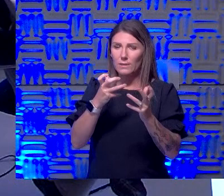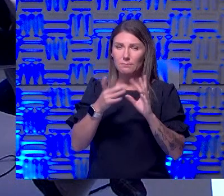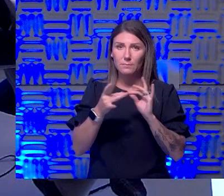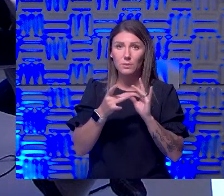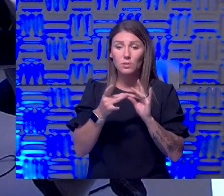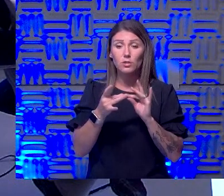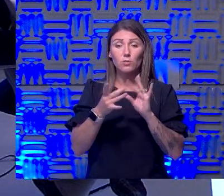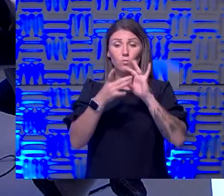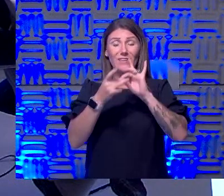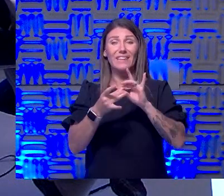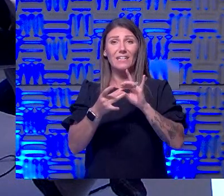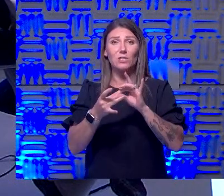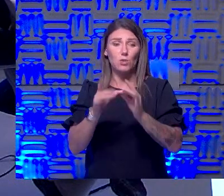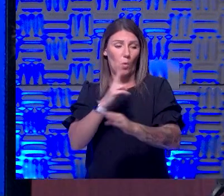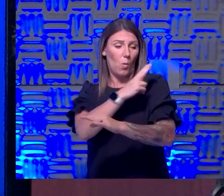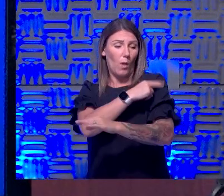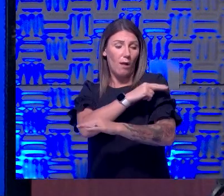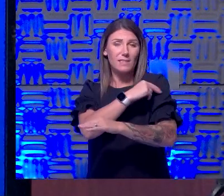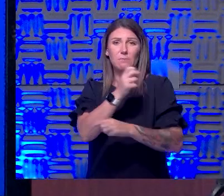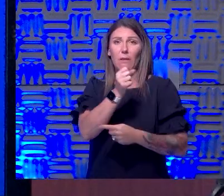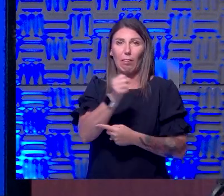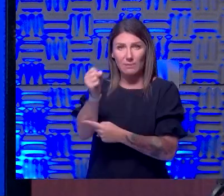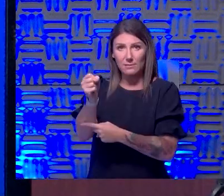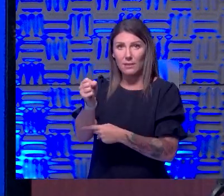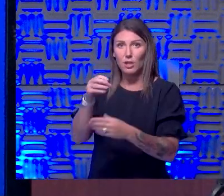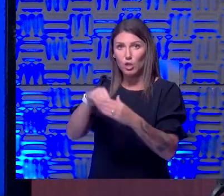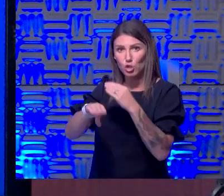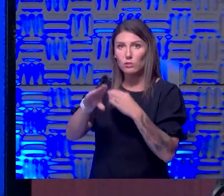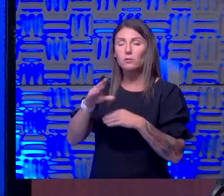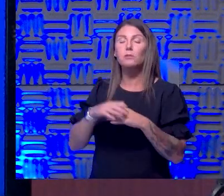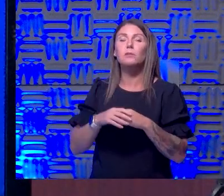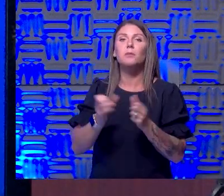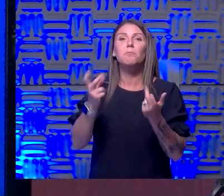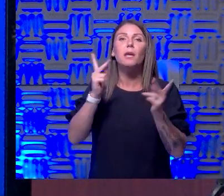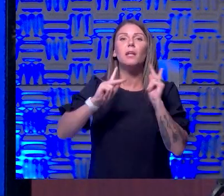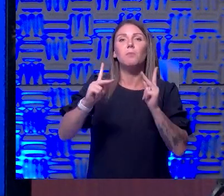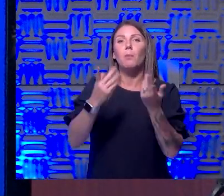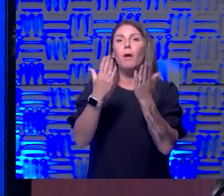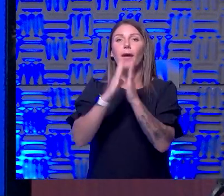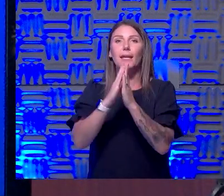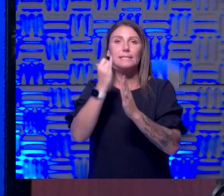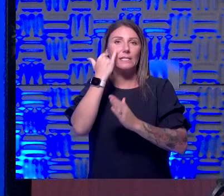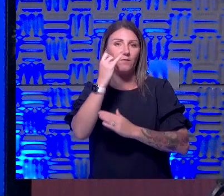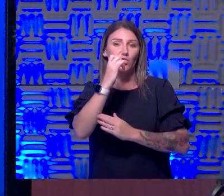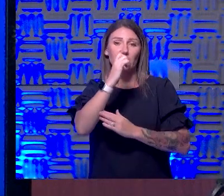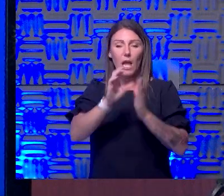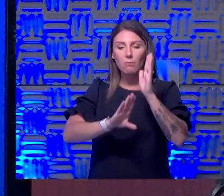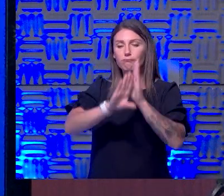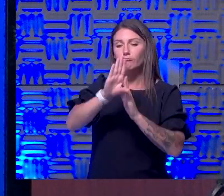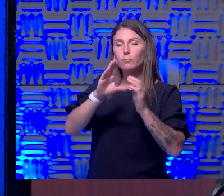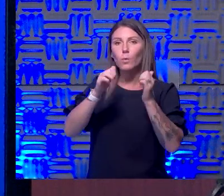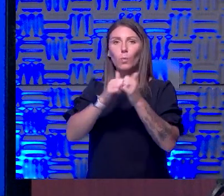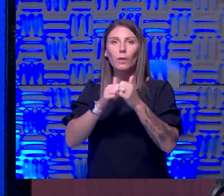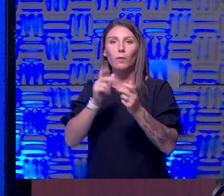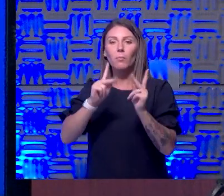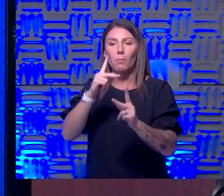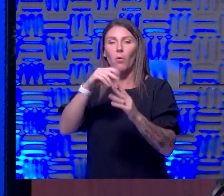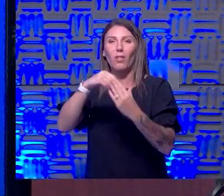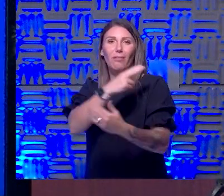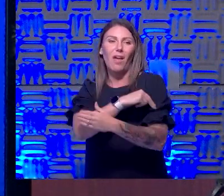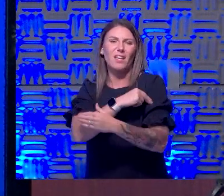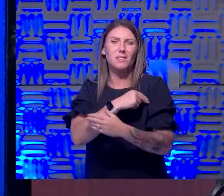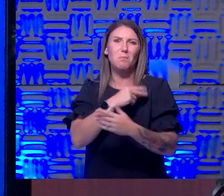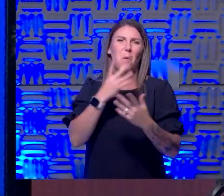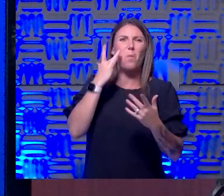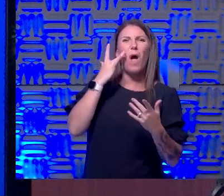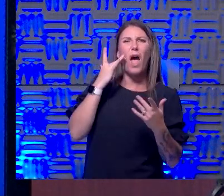do with the hospitalizations. I think we've had a lot of people asking, well, so if there is not a surge in hospitalizations right now, what's the